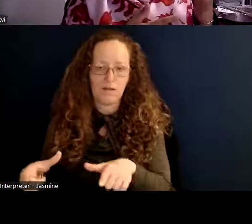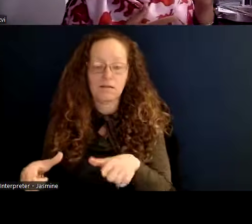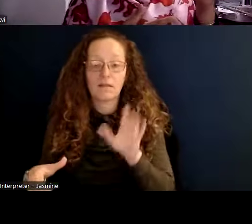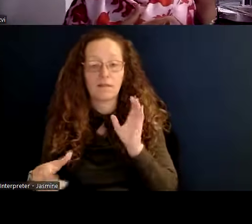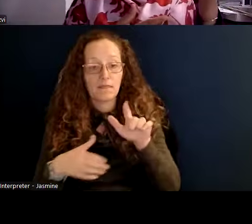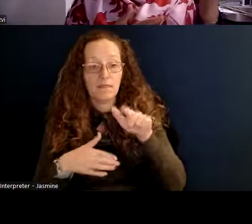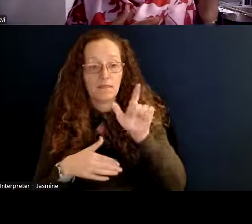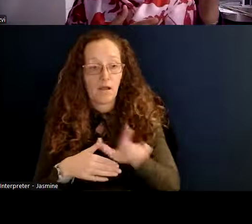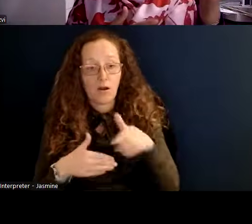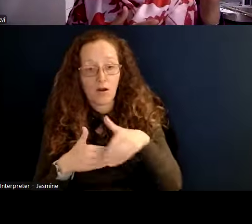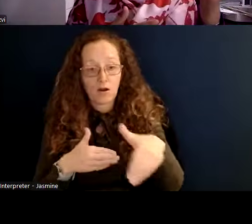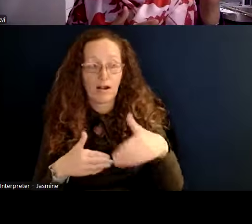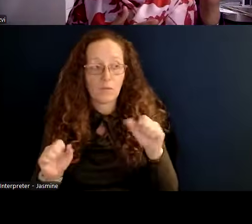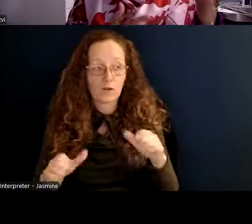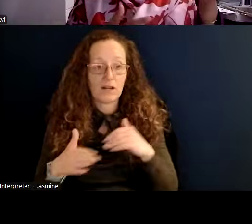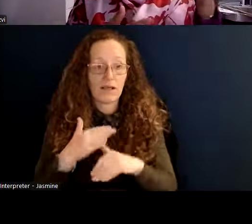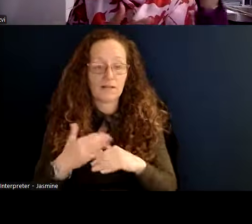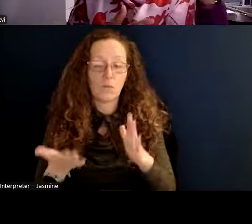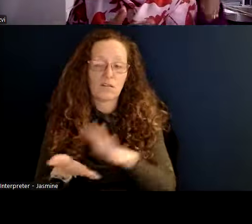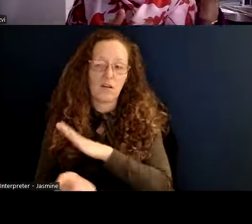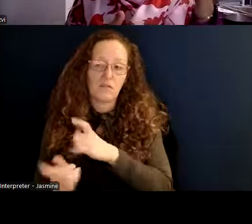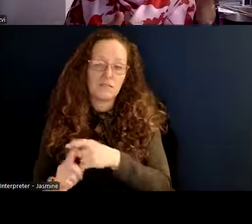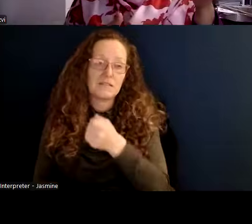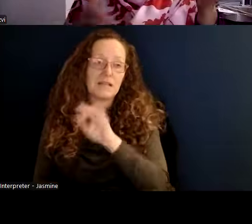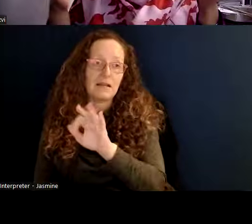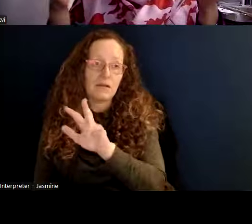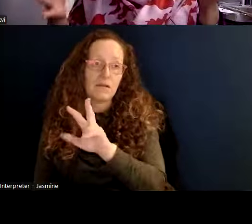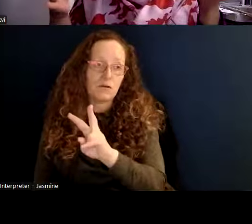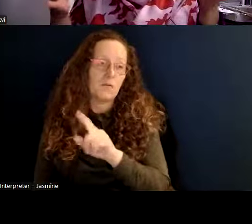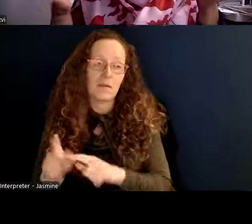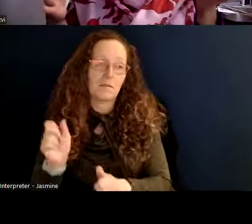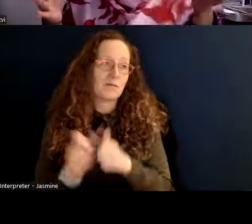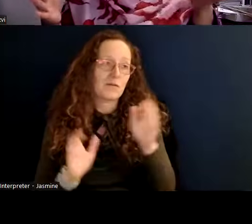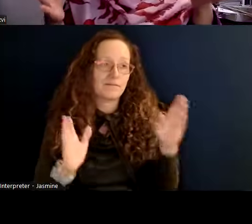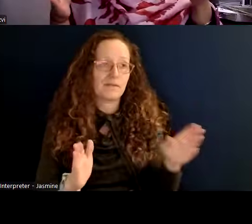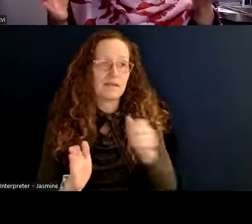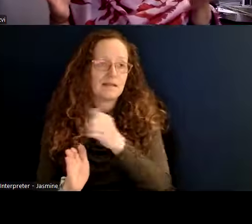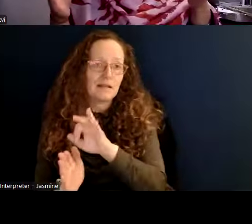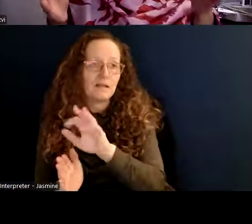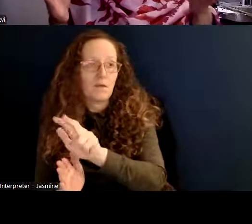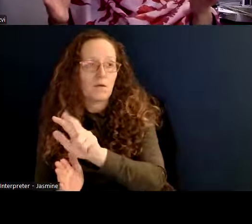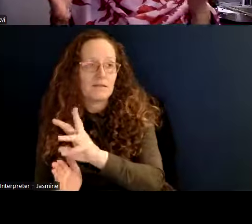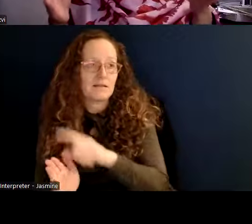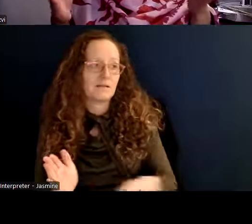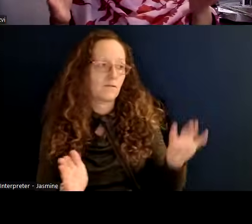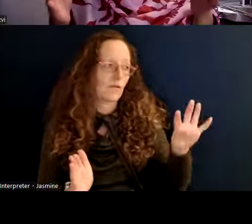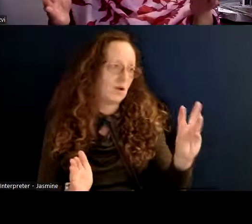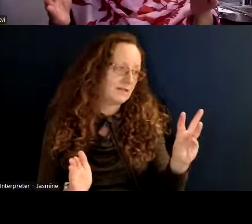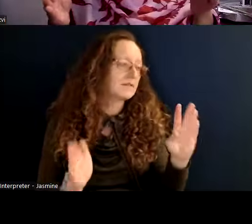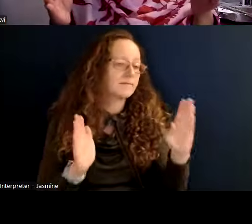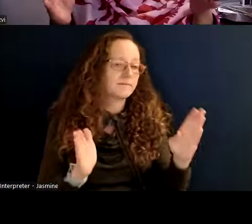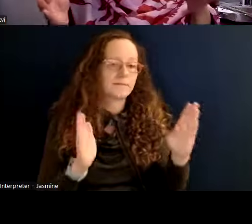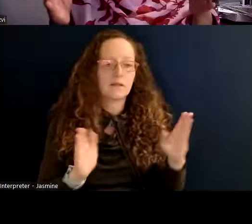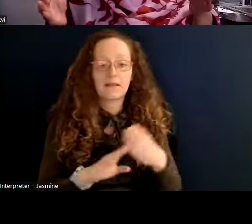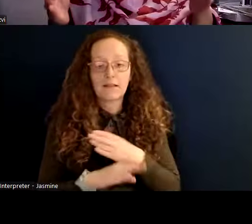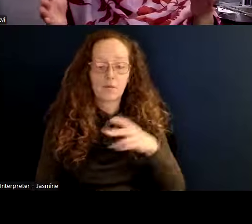between there's one document from 1932, but mainly from 1936 to 1946. Now, this is a decade prior to